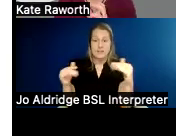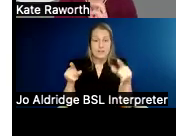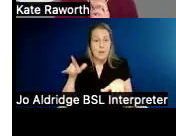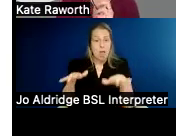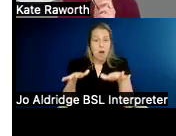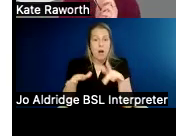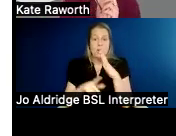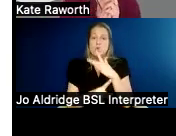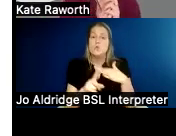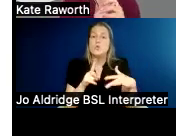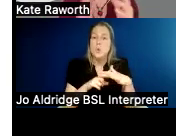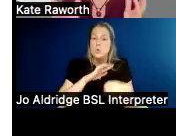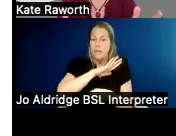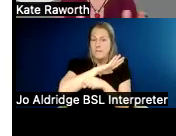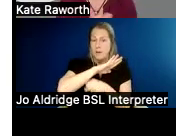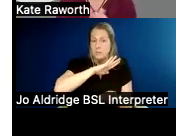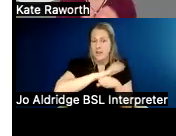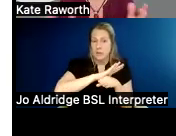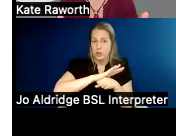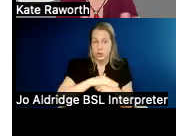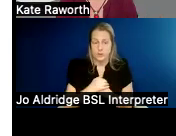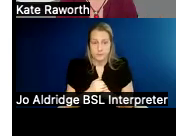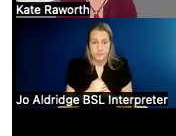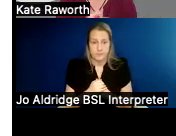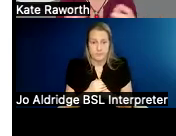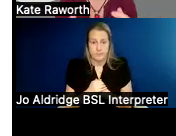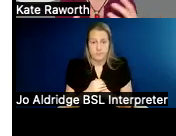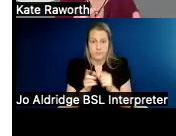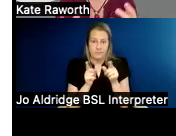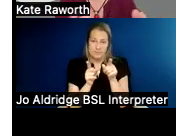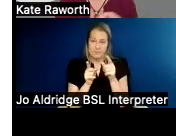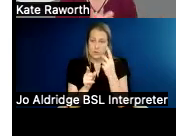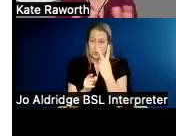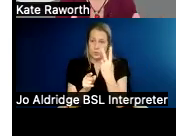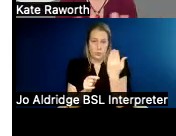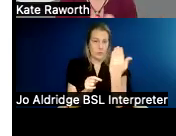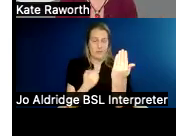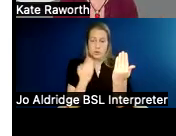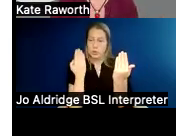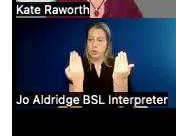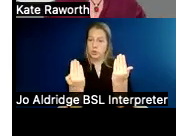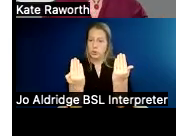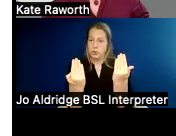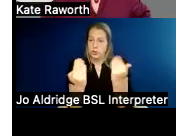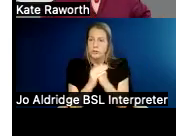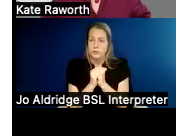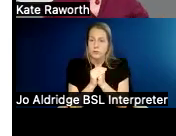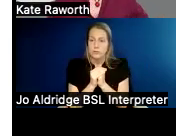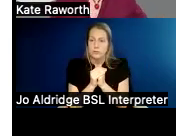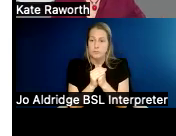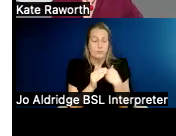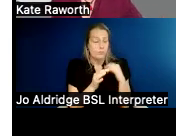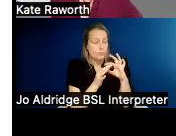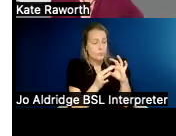that on the next slide. So these were the two quantifications. I was working with my fantastic colleagues